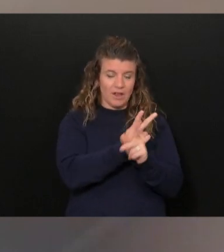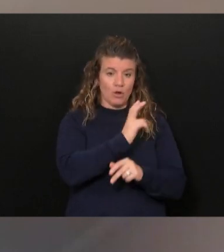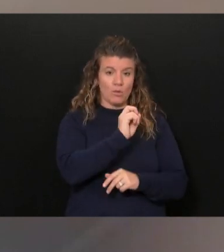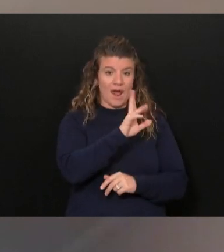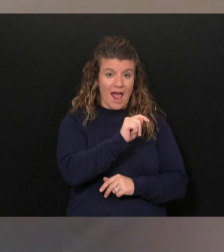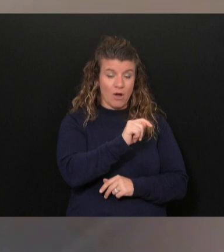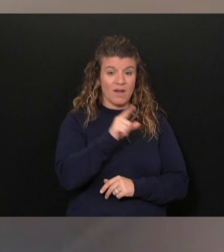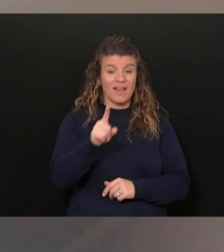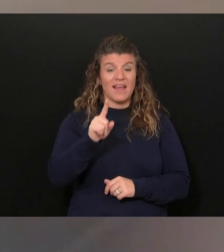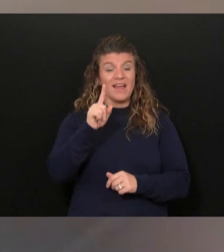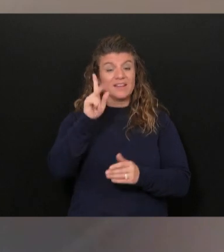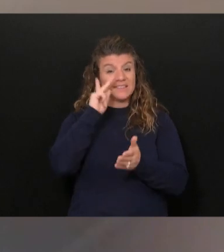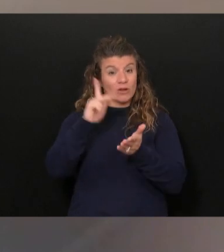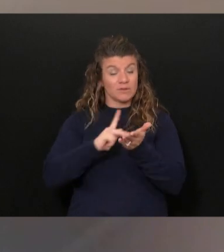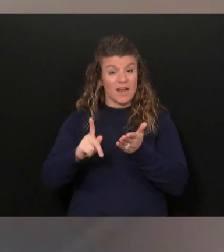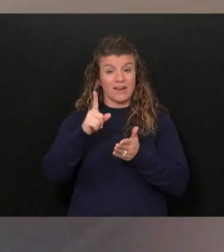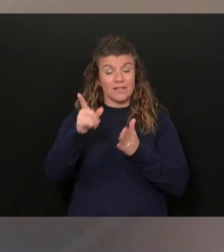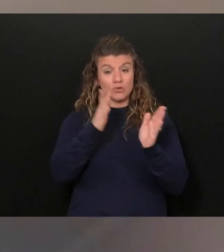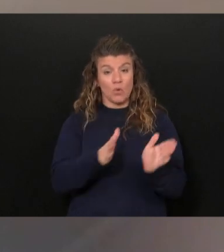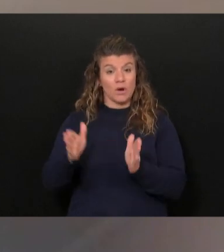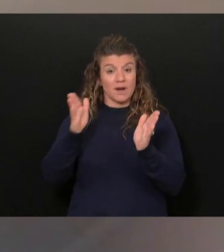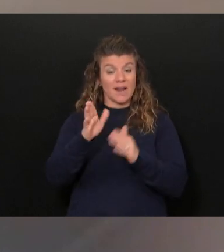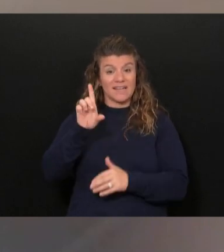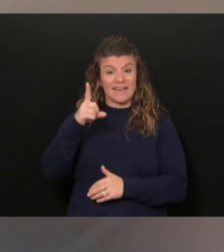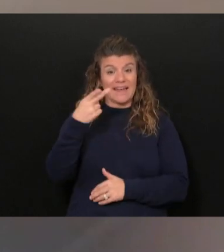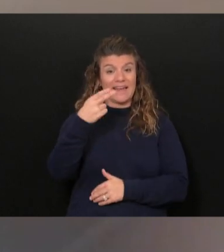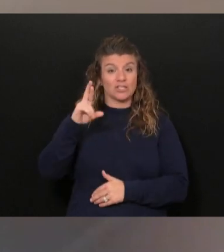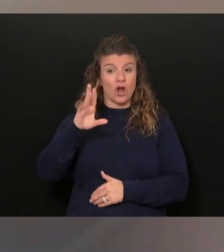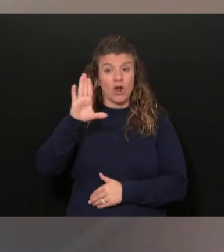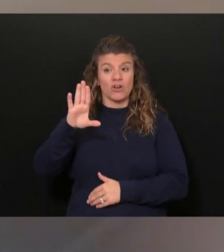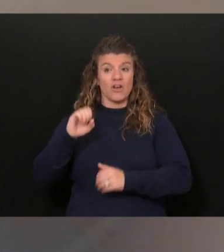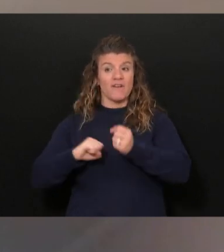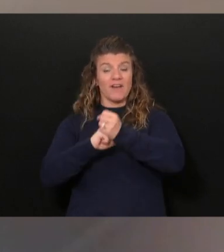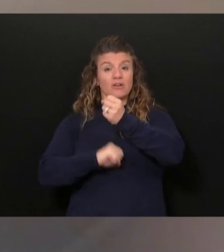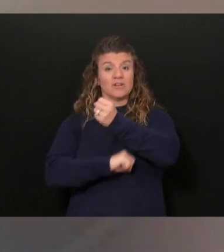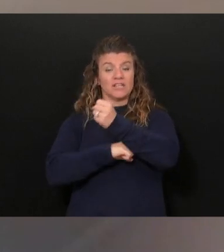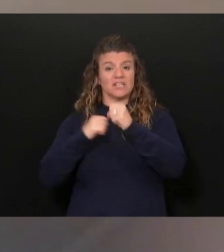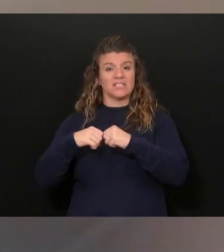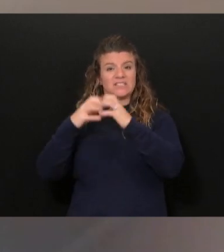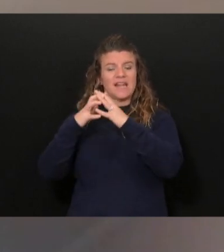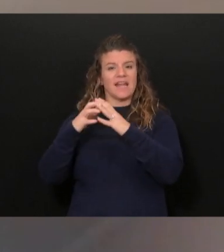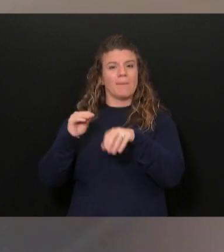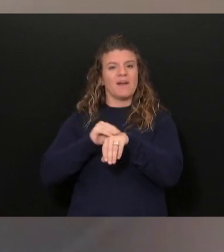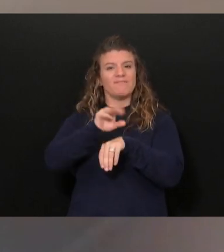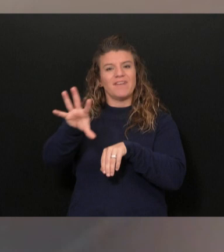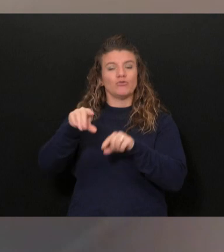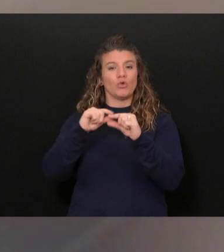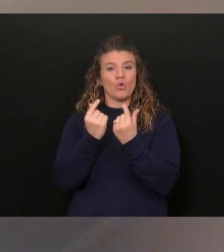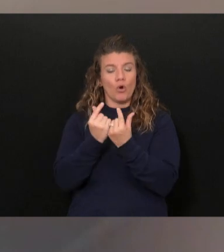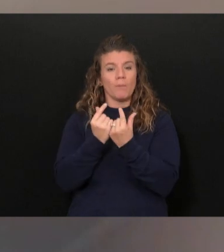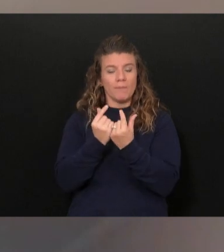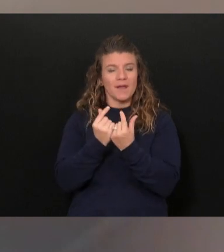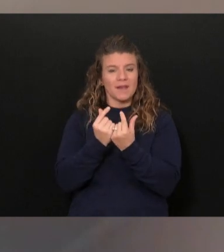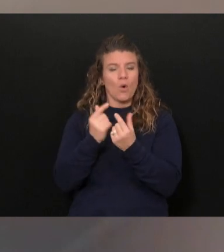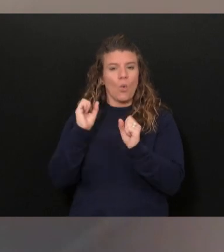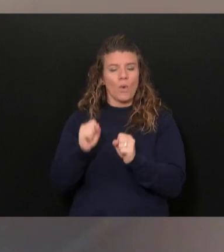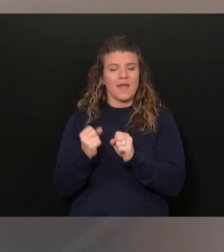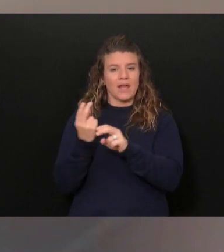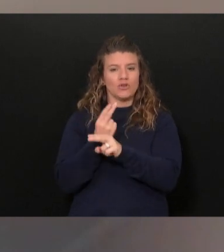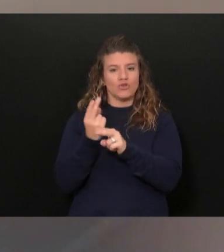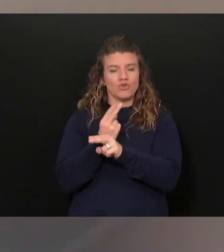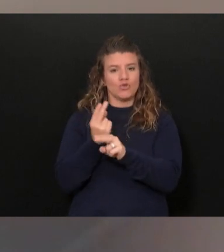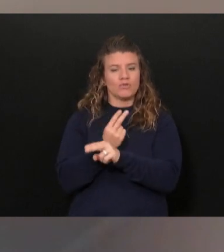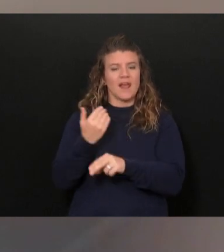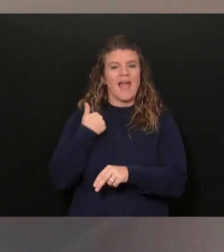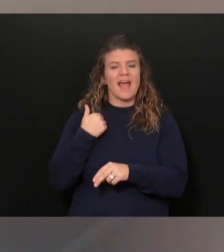organizing a DHHR, the foundation for an advisory group that that we can lean on to